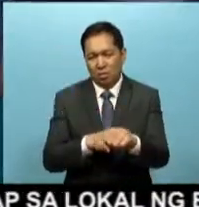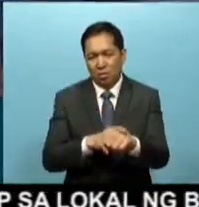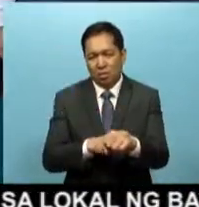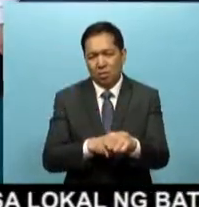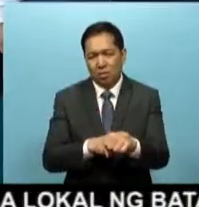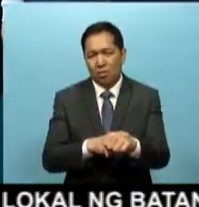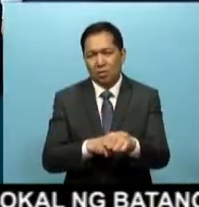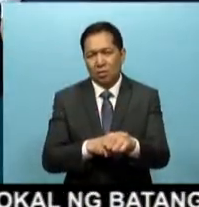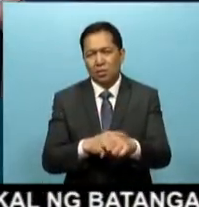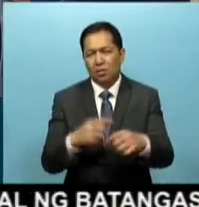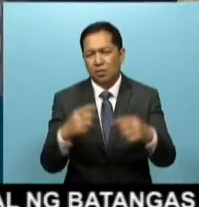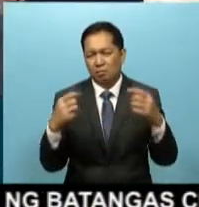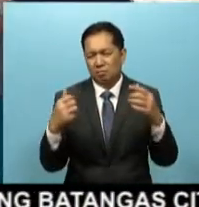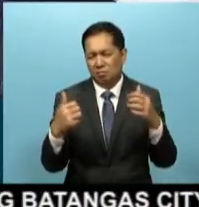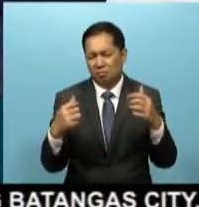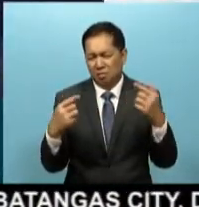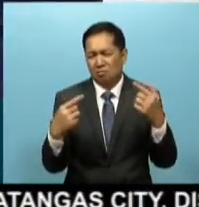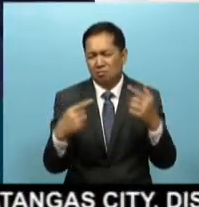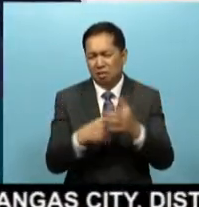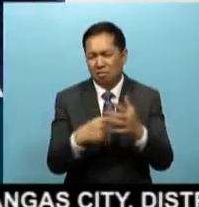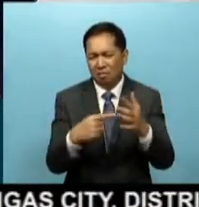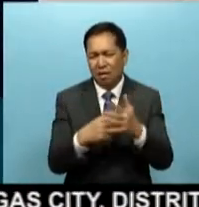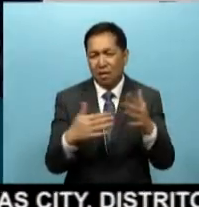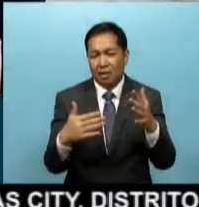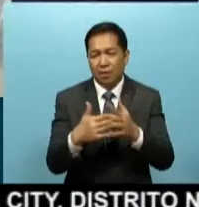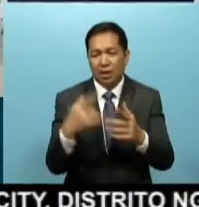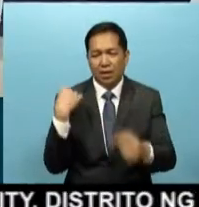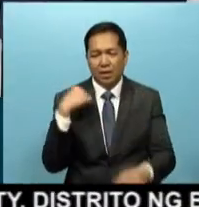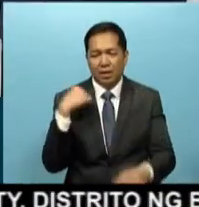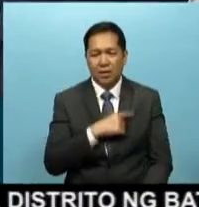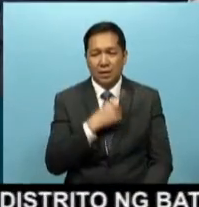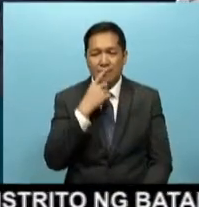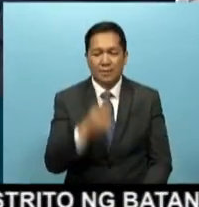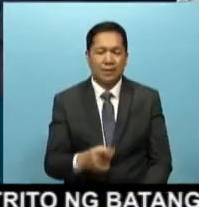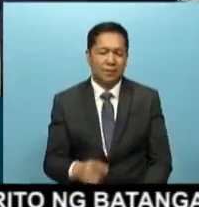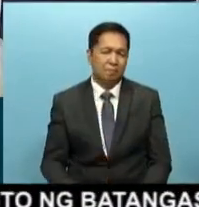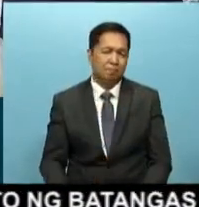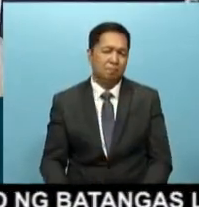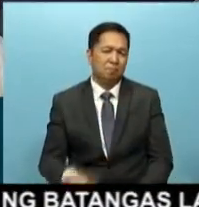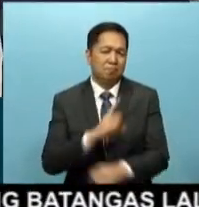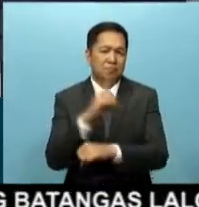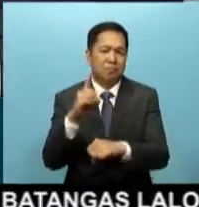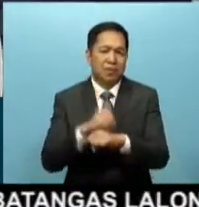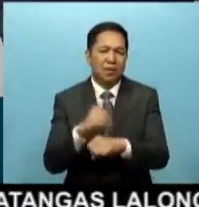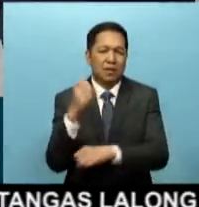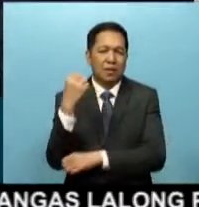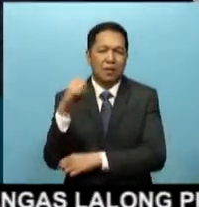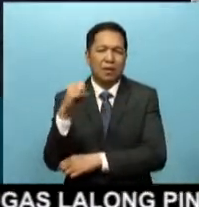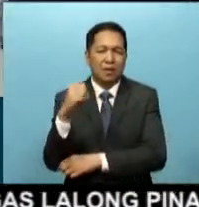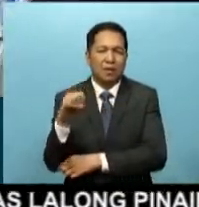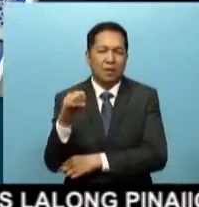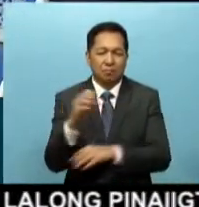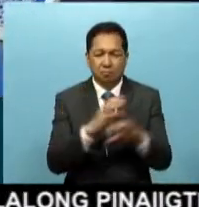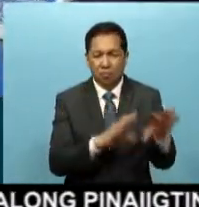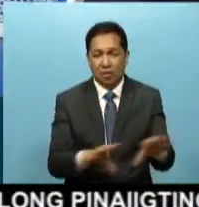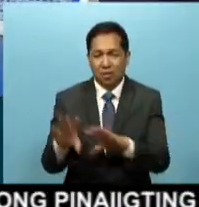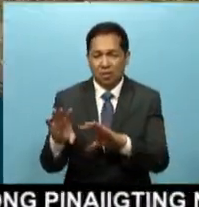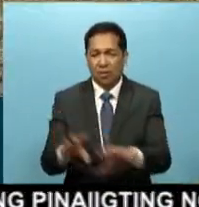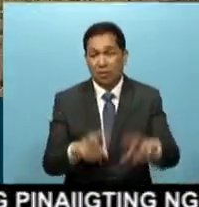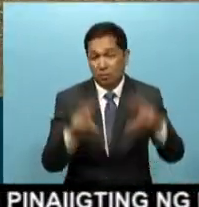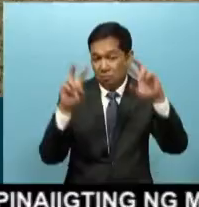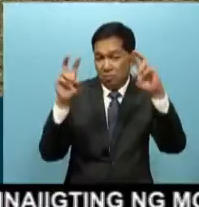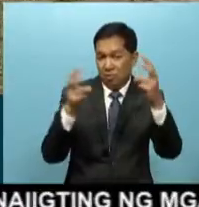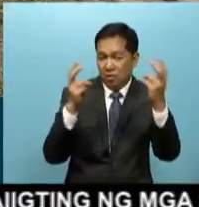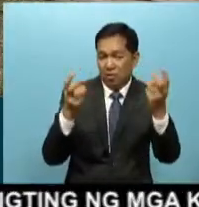challenging. The officers of Christian family organizations in the ecclesiastical district of Spain held an activity called Family